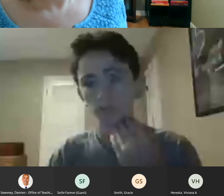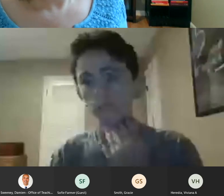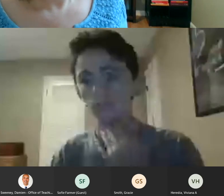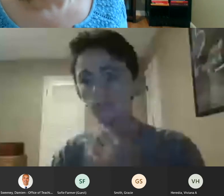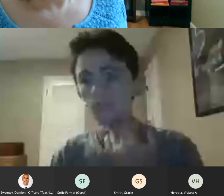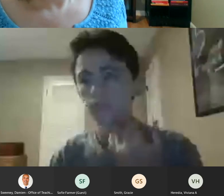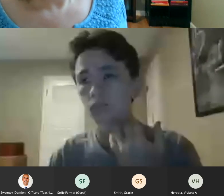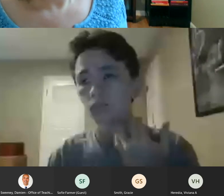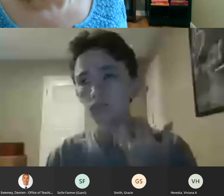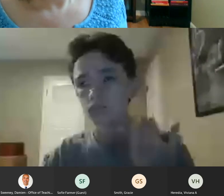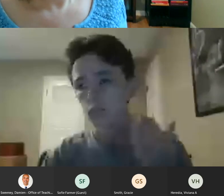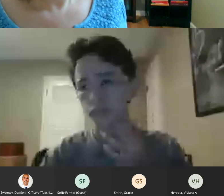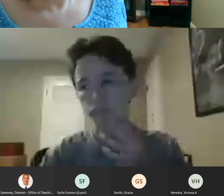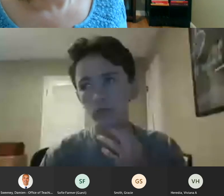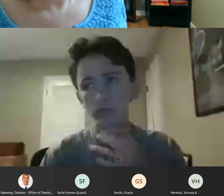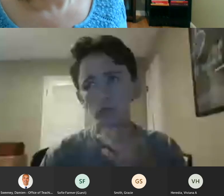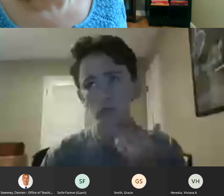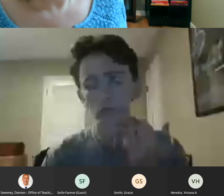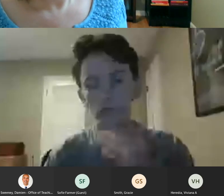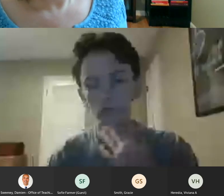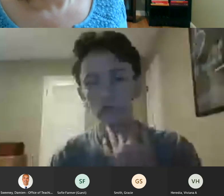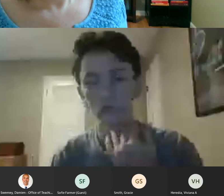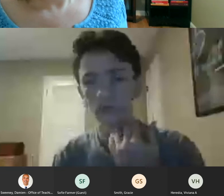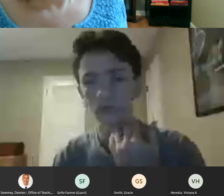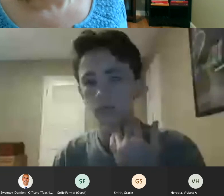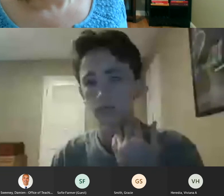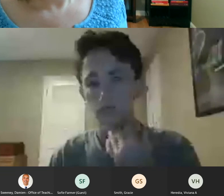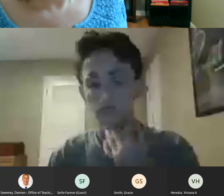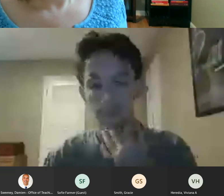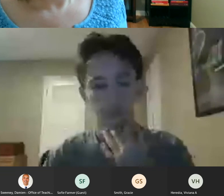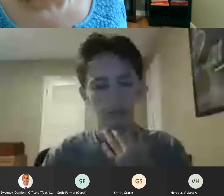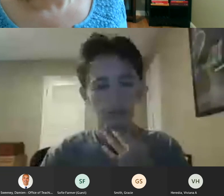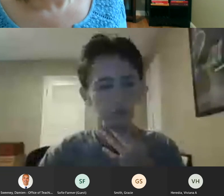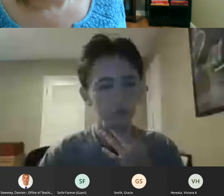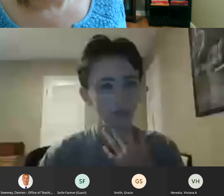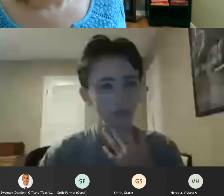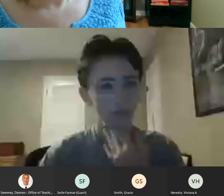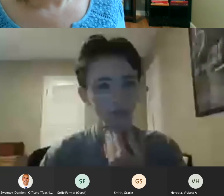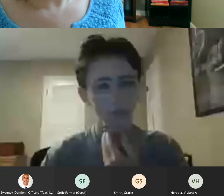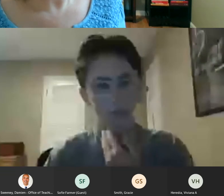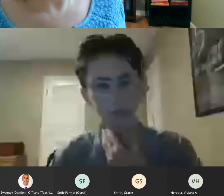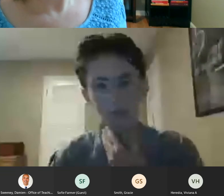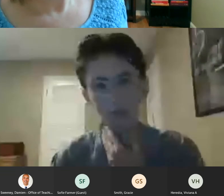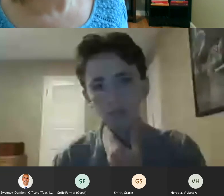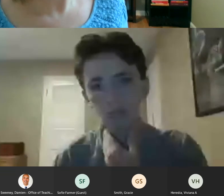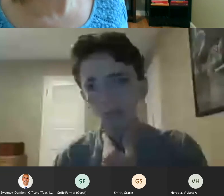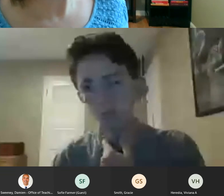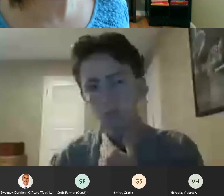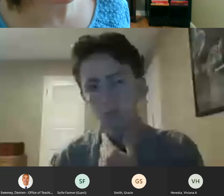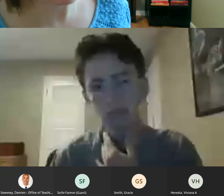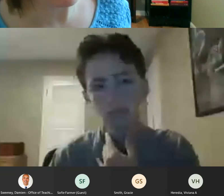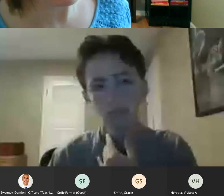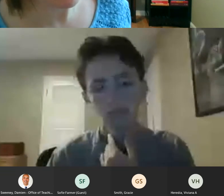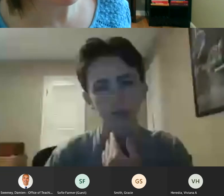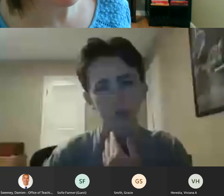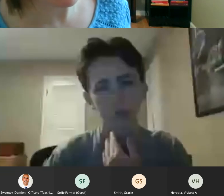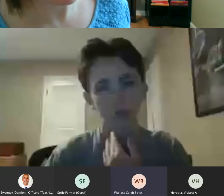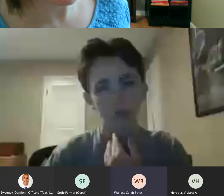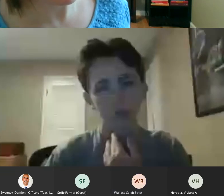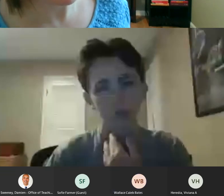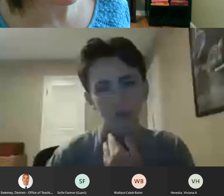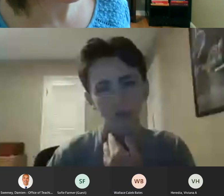but particularly here in Eastern Kentucky. I just wanted to add that to the discussion. Thank you all. Sure. Did you